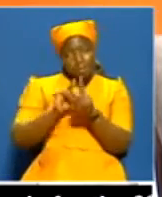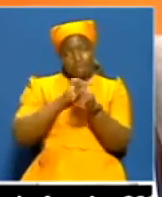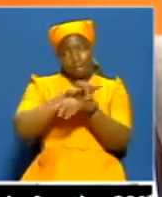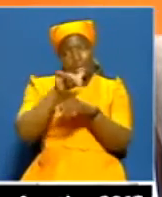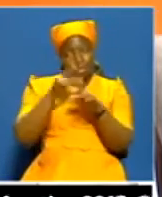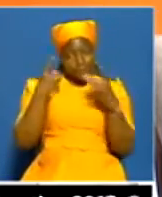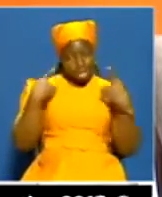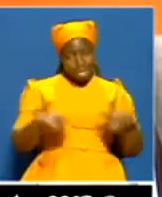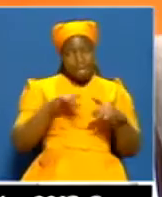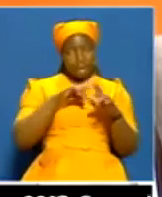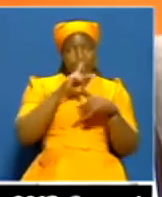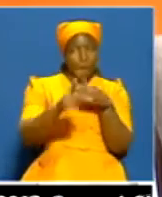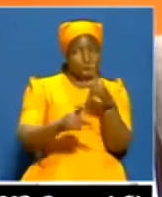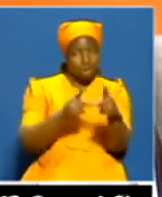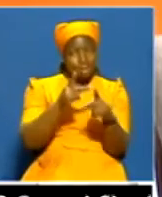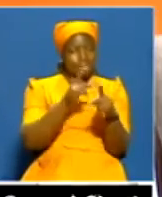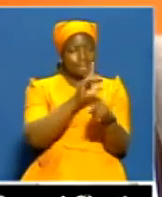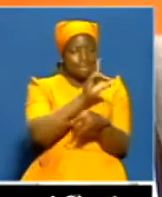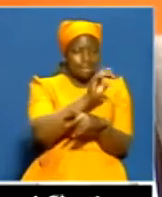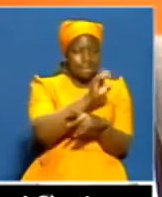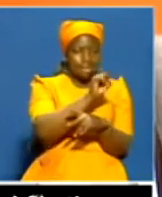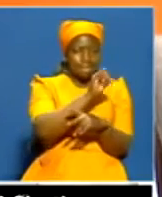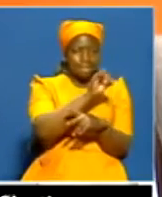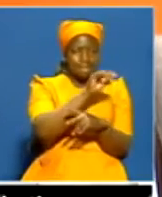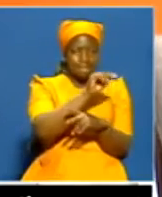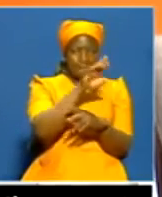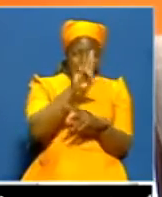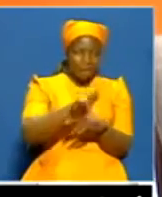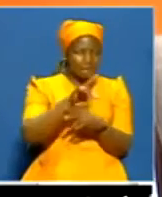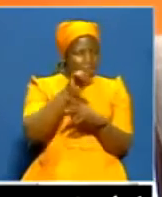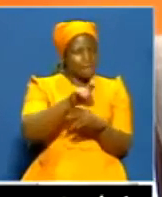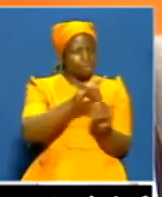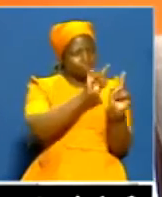took the designers to go through all the counties,